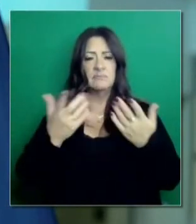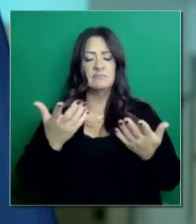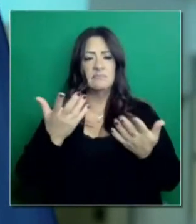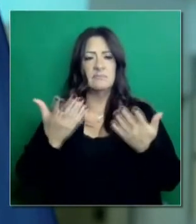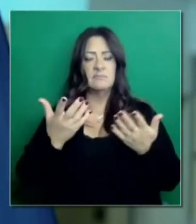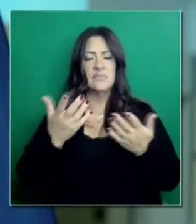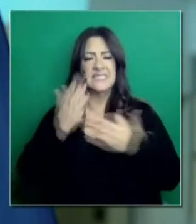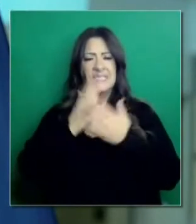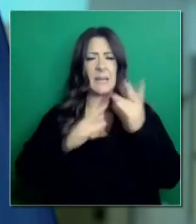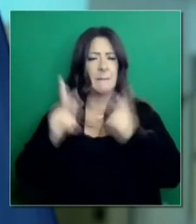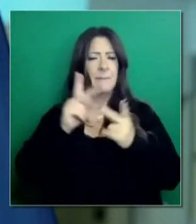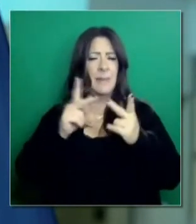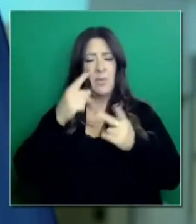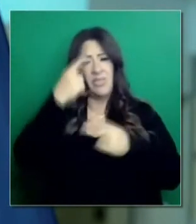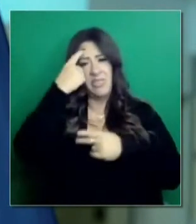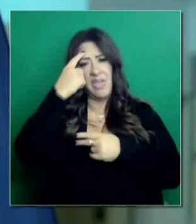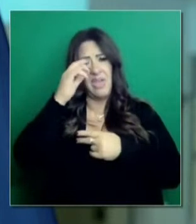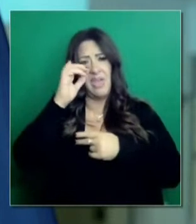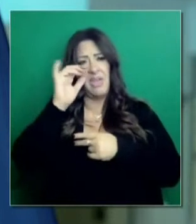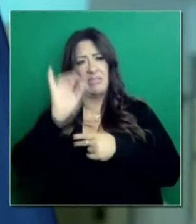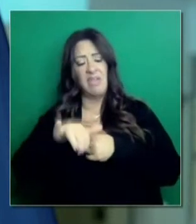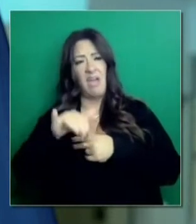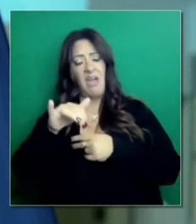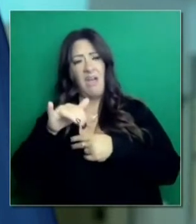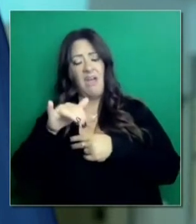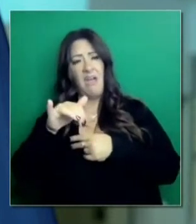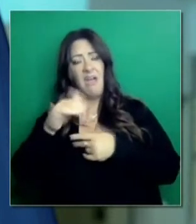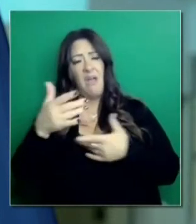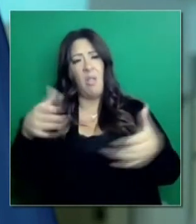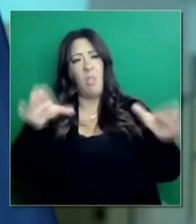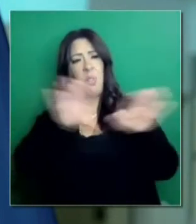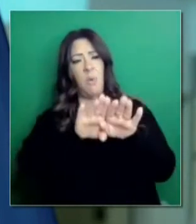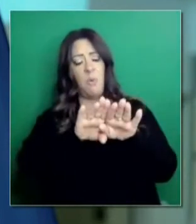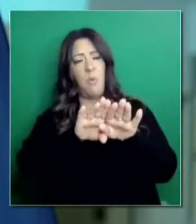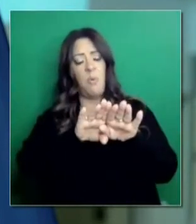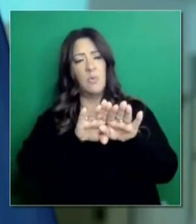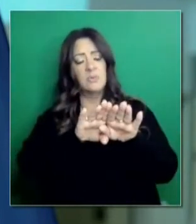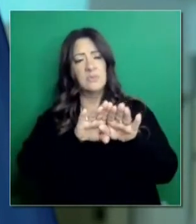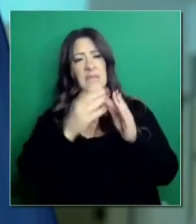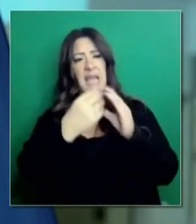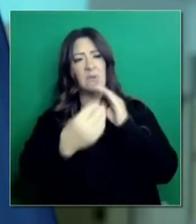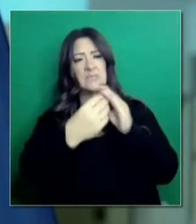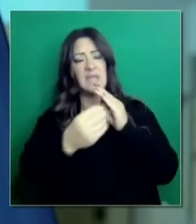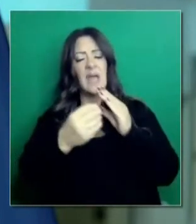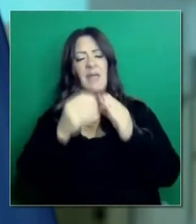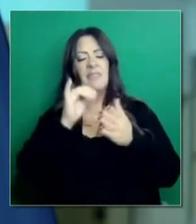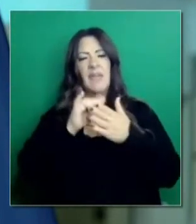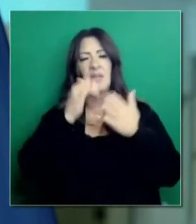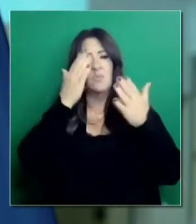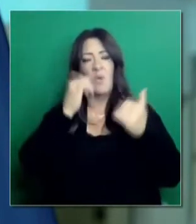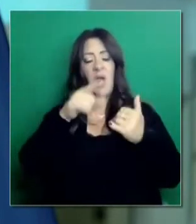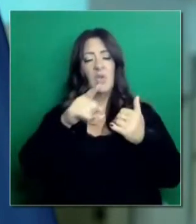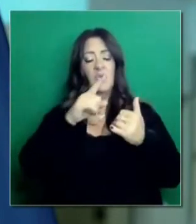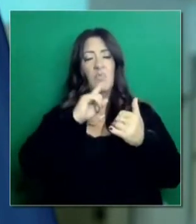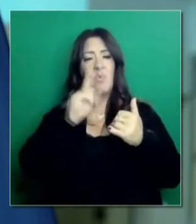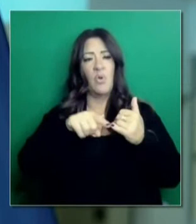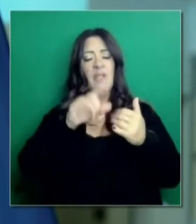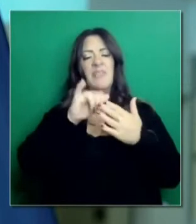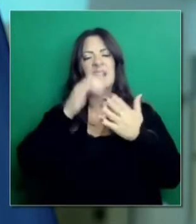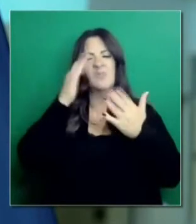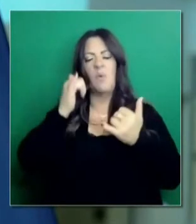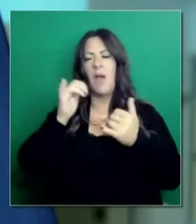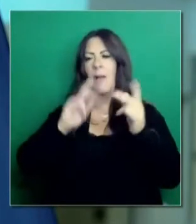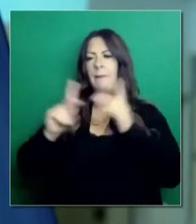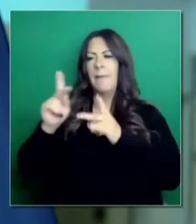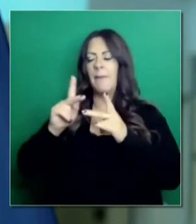believe because that went away, it forced more people to fraternize inside, and that led for the higher rise of cases